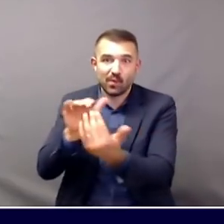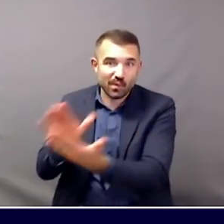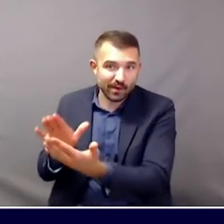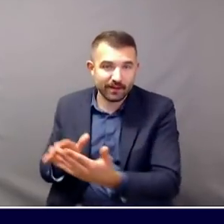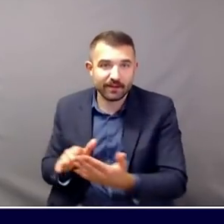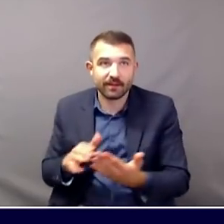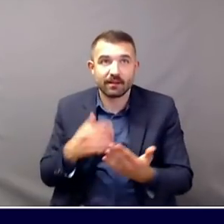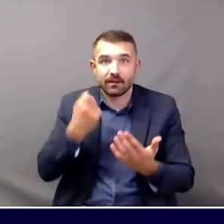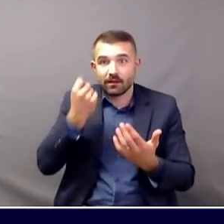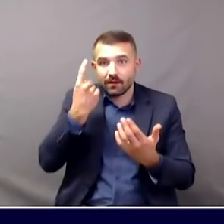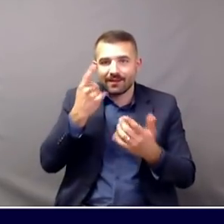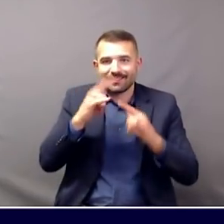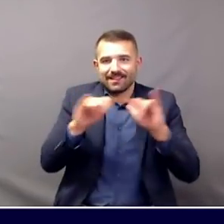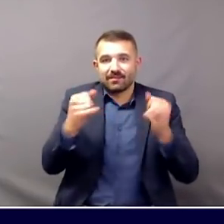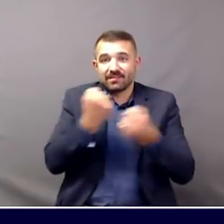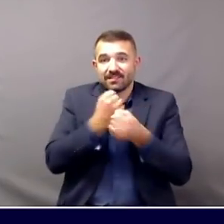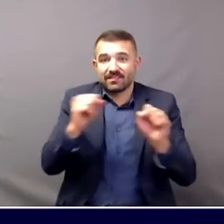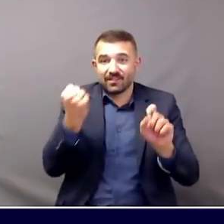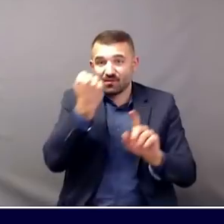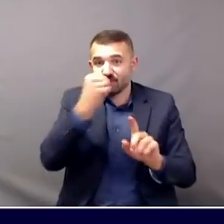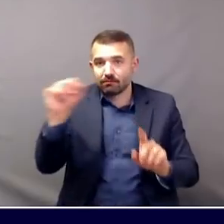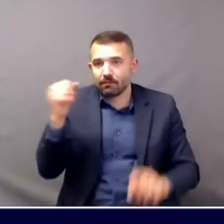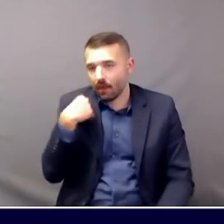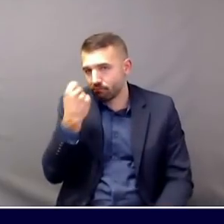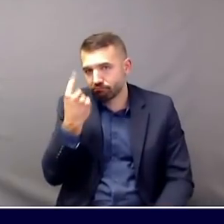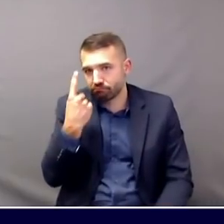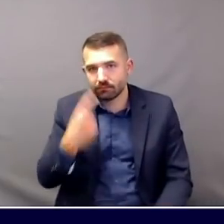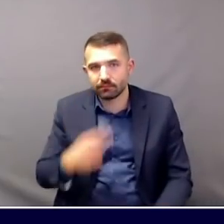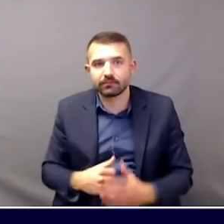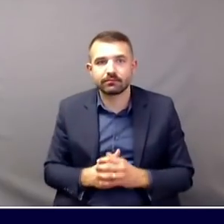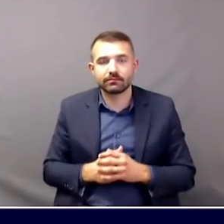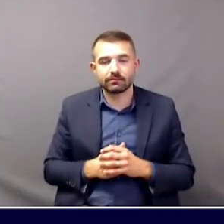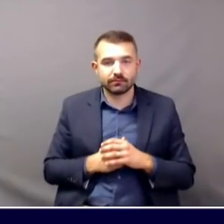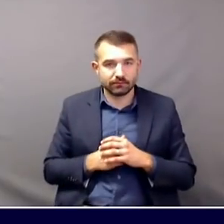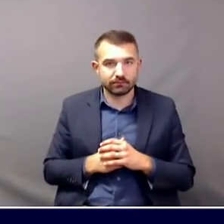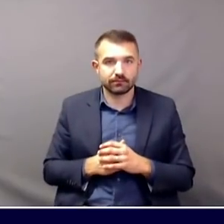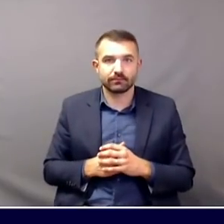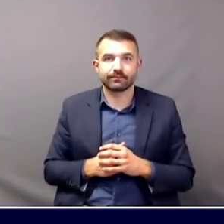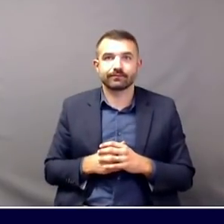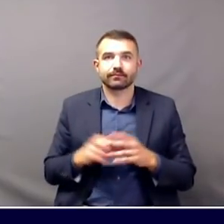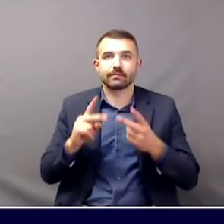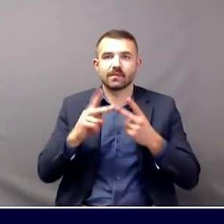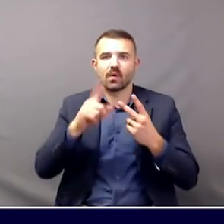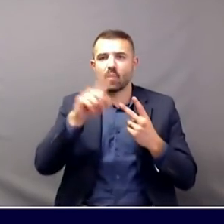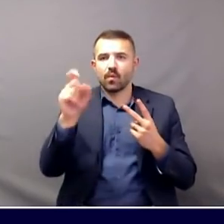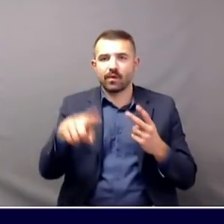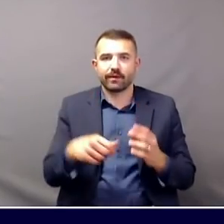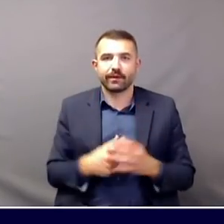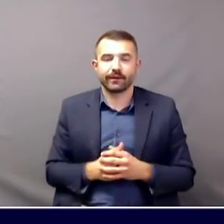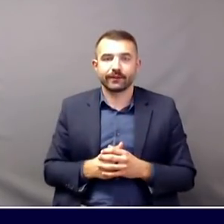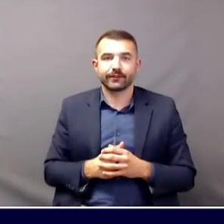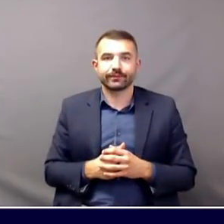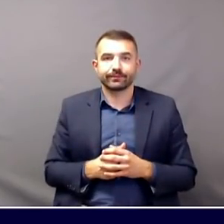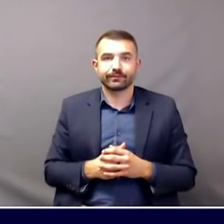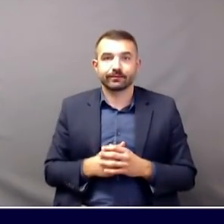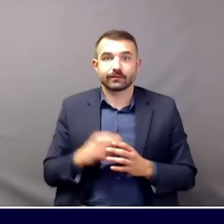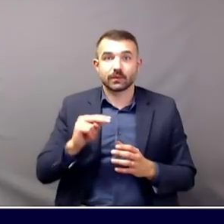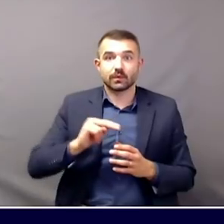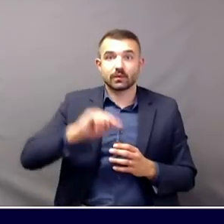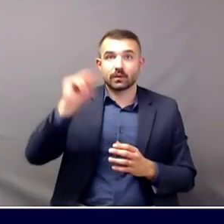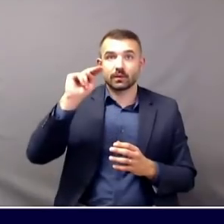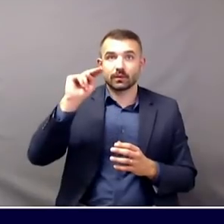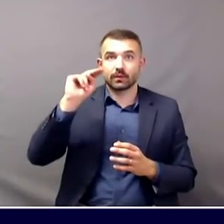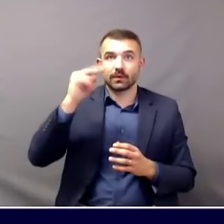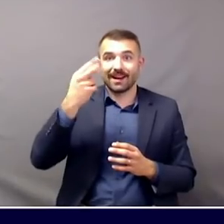second unrelated question for Dr. Shah. There are 16 cases now on North Haven, which has a population of